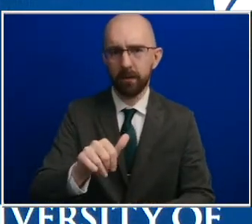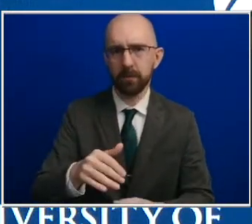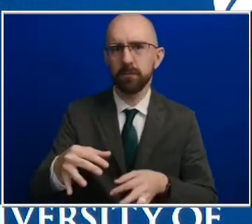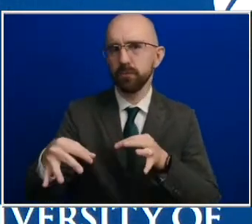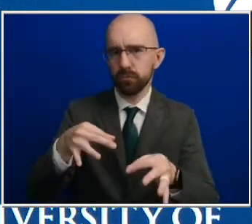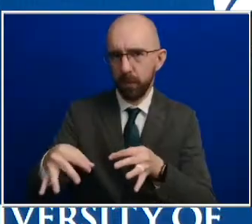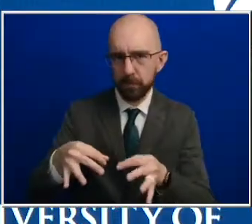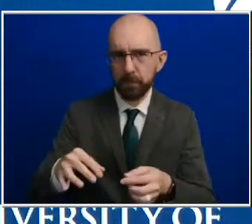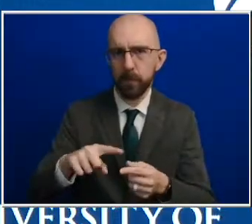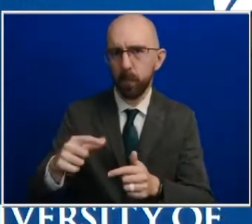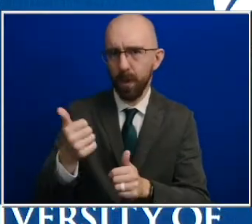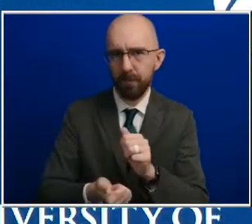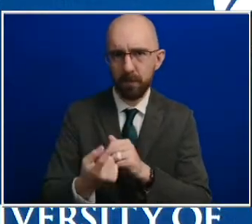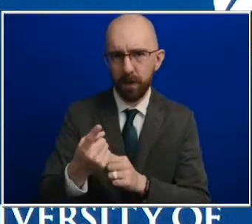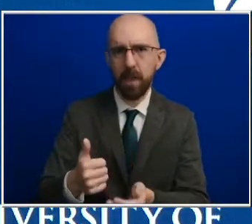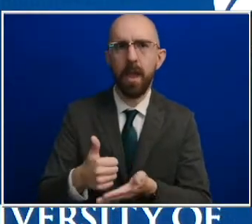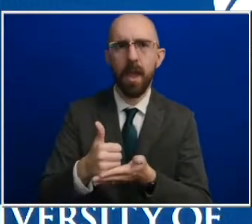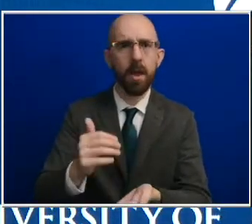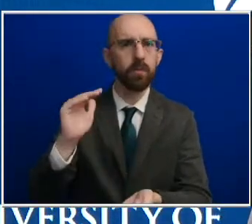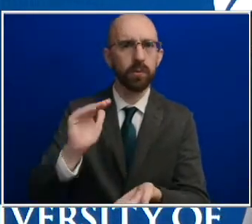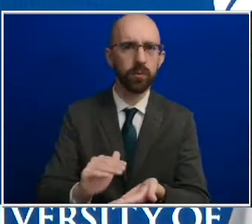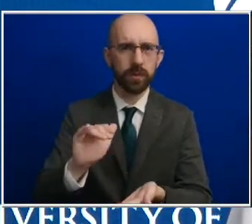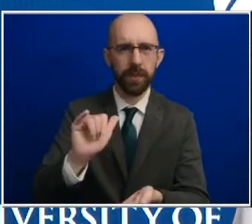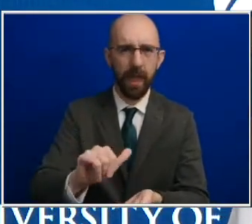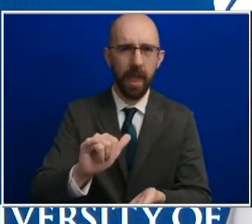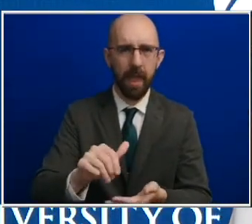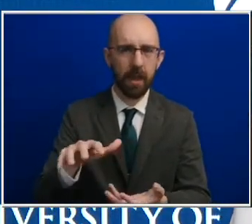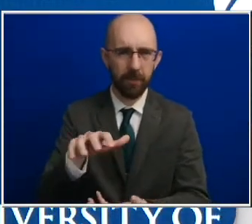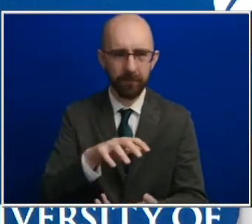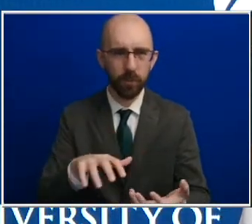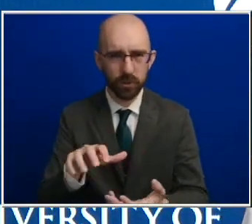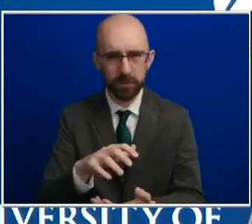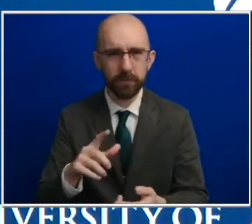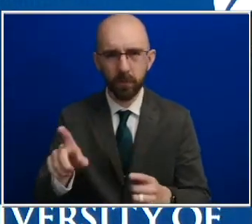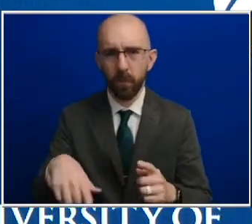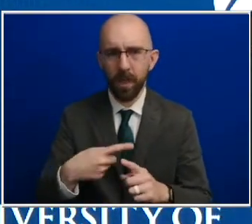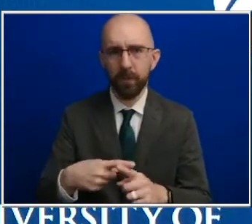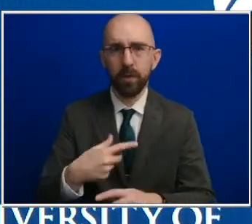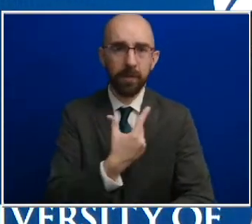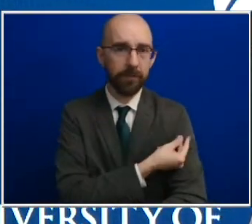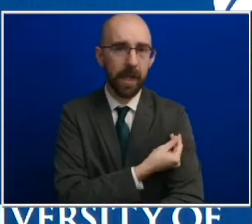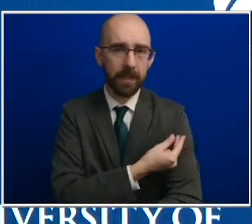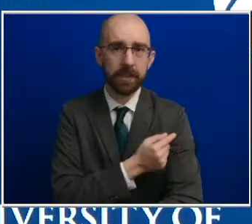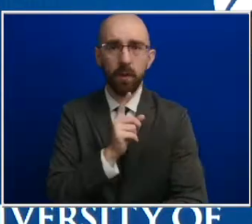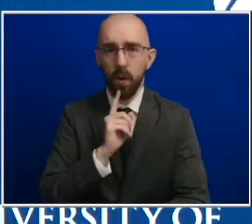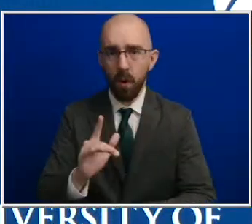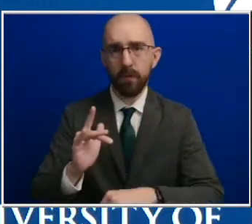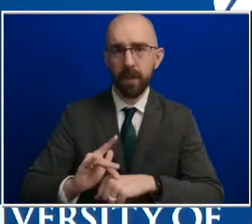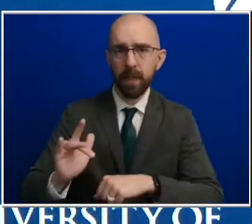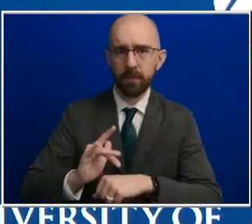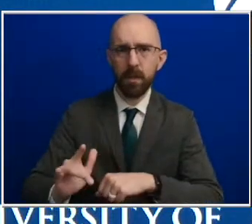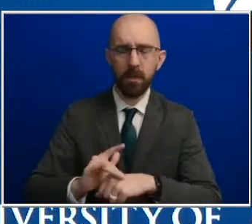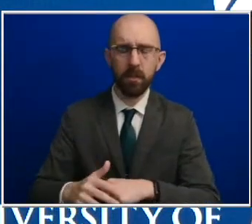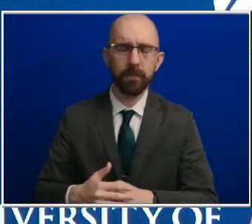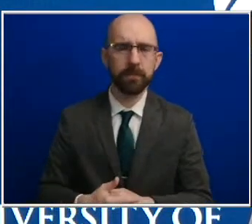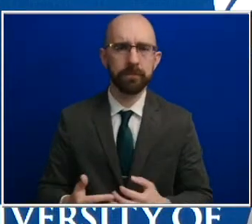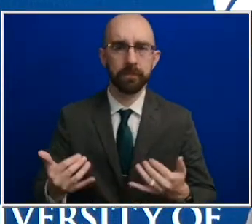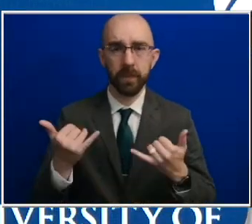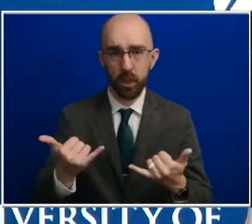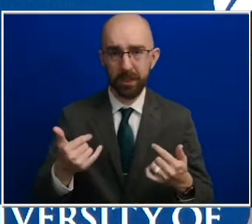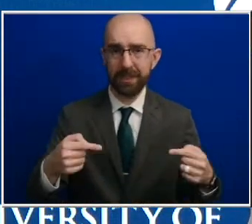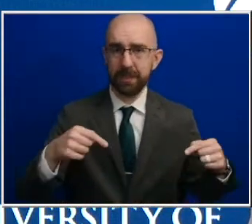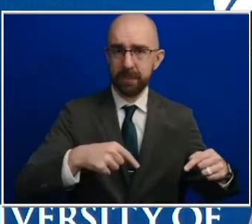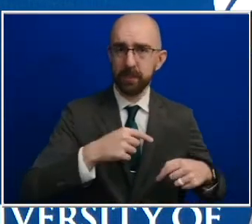to everybody to help reduce that confusion once the vaccines are available. Currently here at the Haas Health